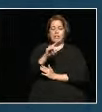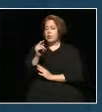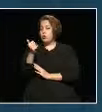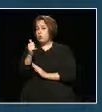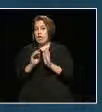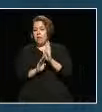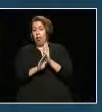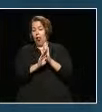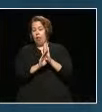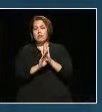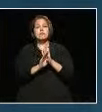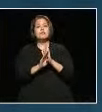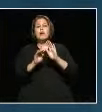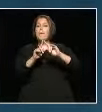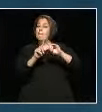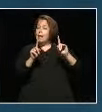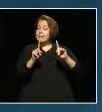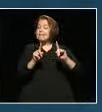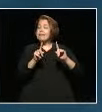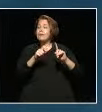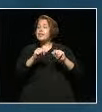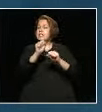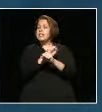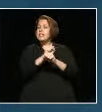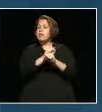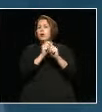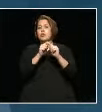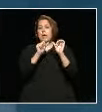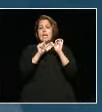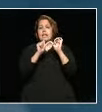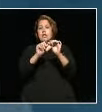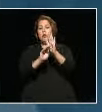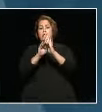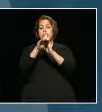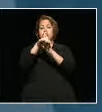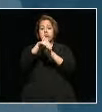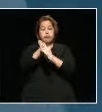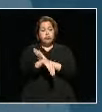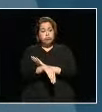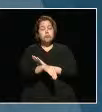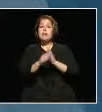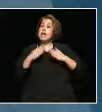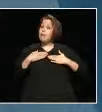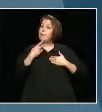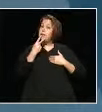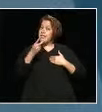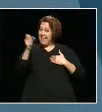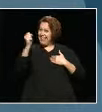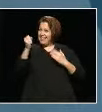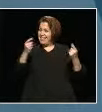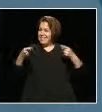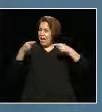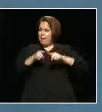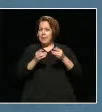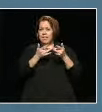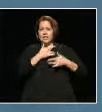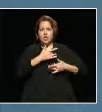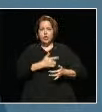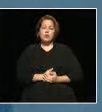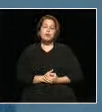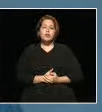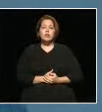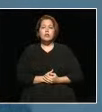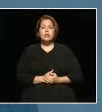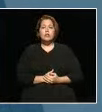10th, but we need to keep working towards a continuous decline, and I'm happy to say that that is occurring overall. On